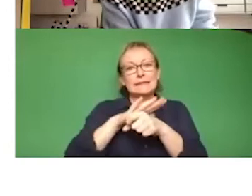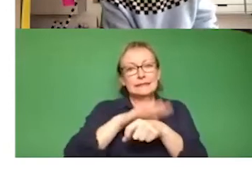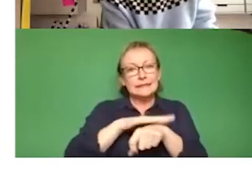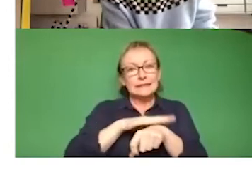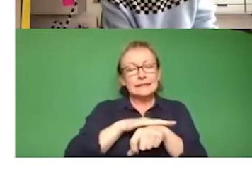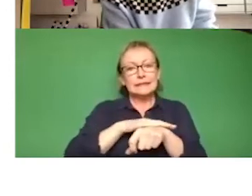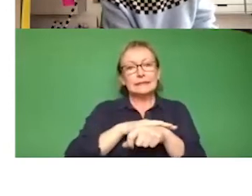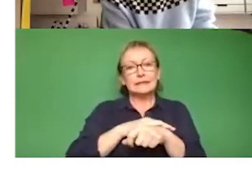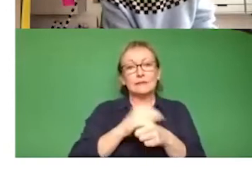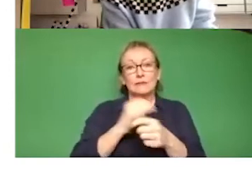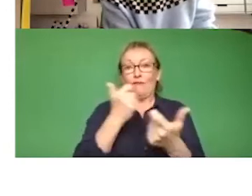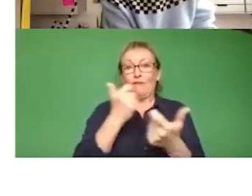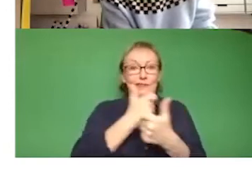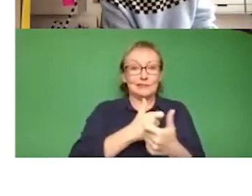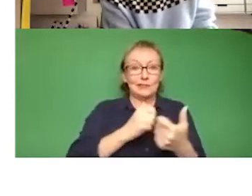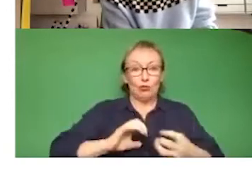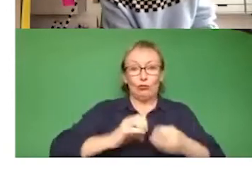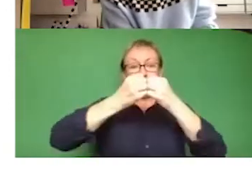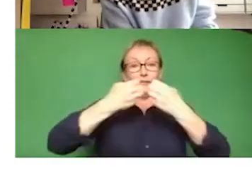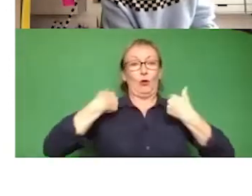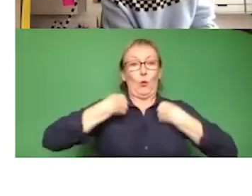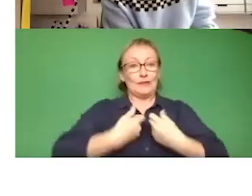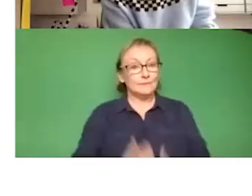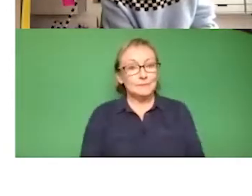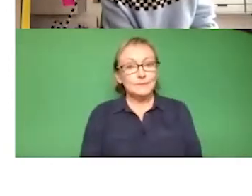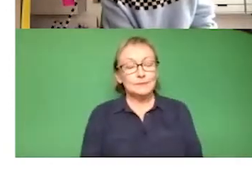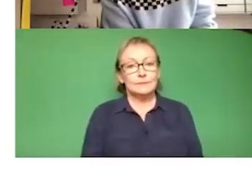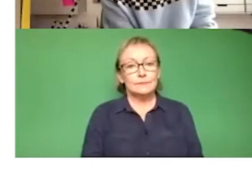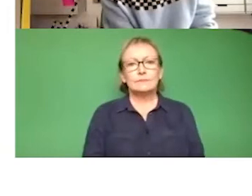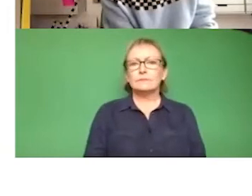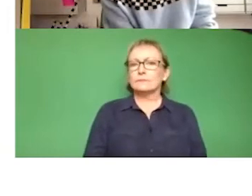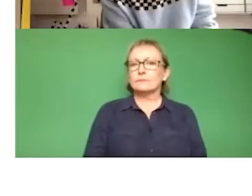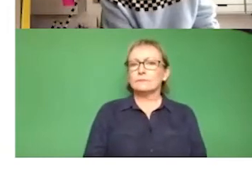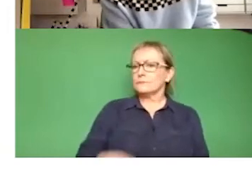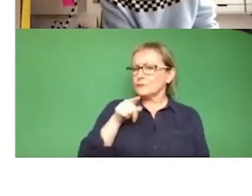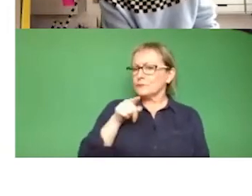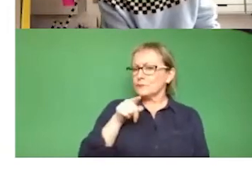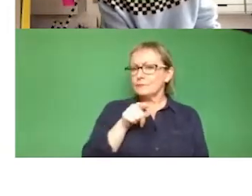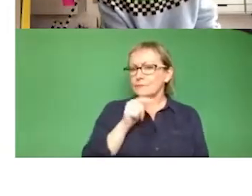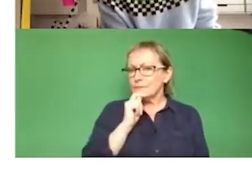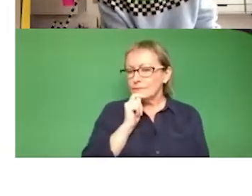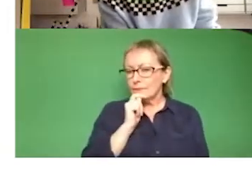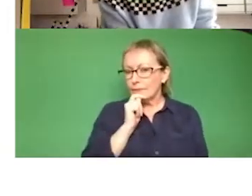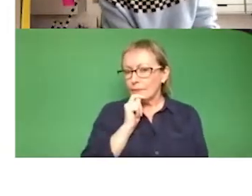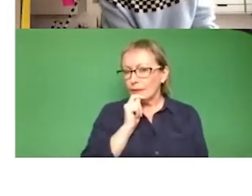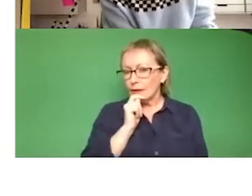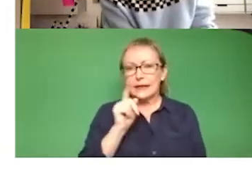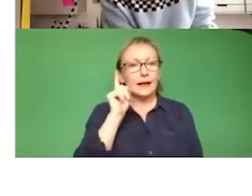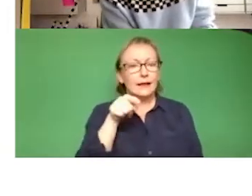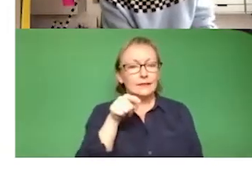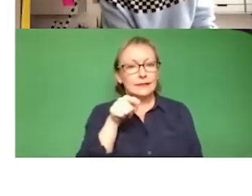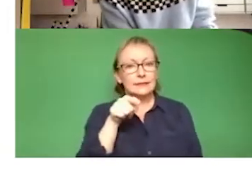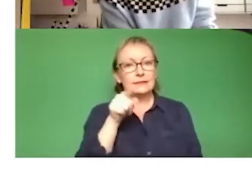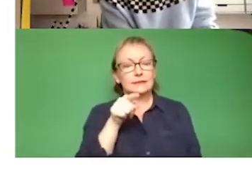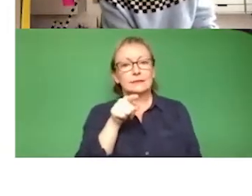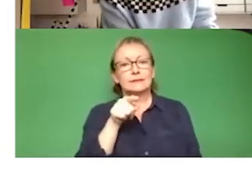fun with the creation of the garment. Yeah. Oh, absolutely. Is this one of the, this is a reverse, this is different. Now, this is a great shoot